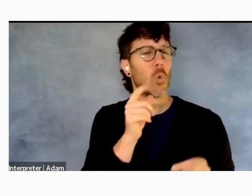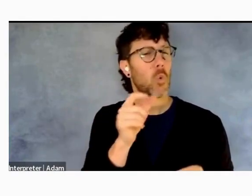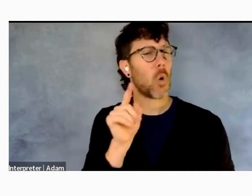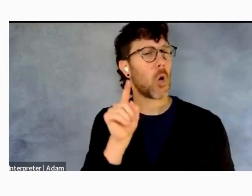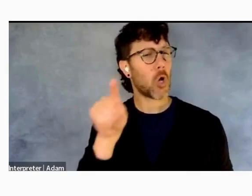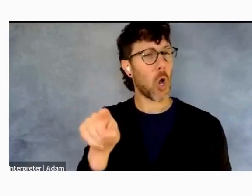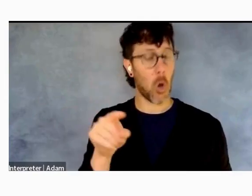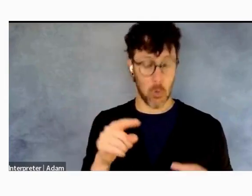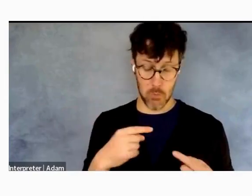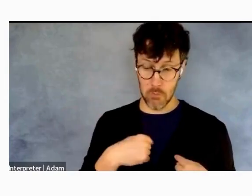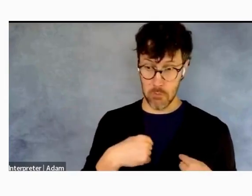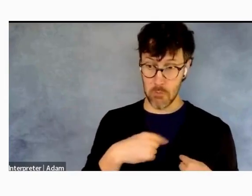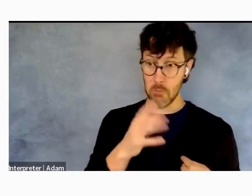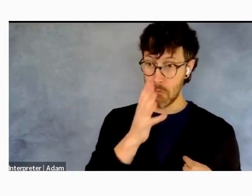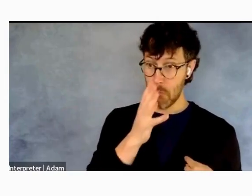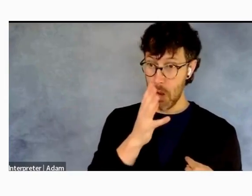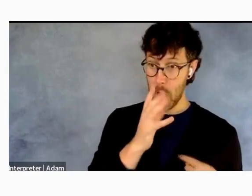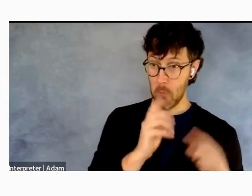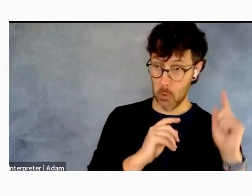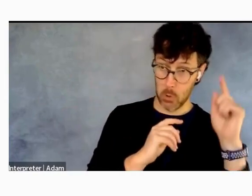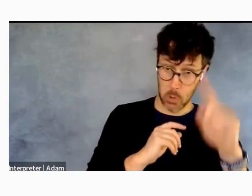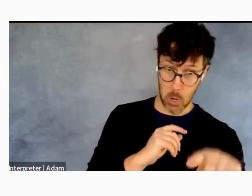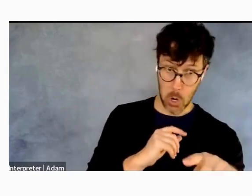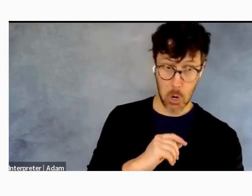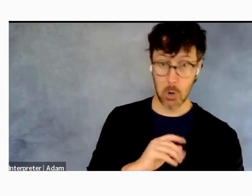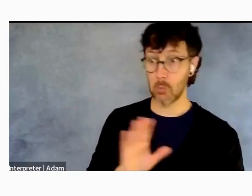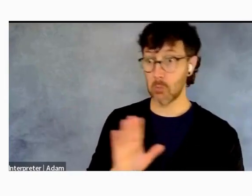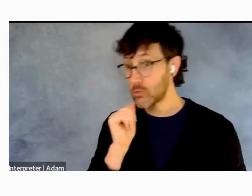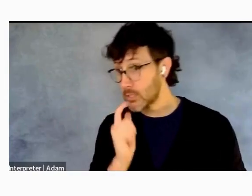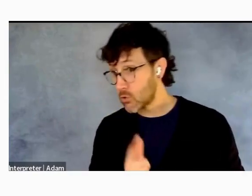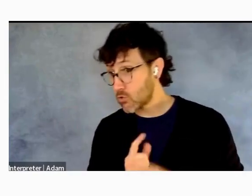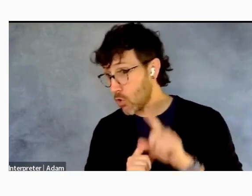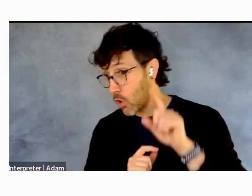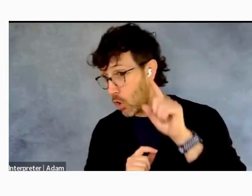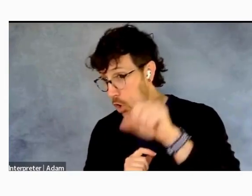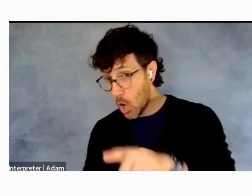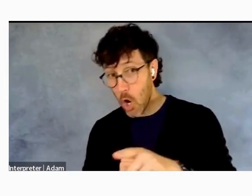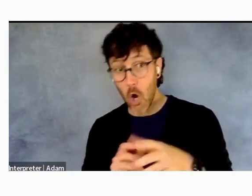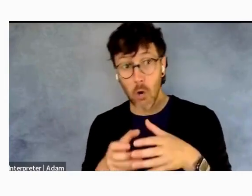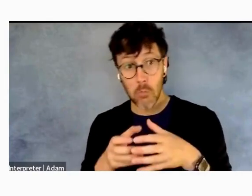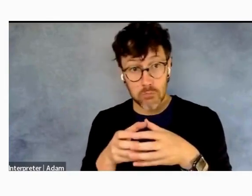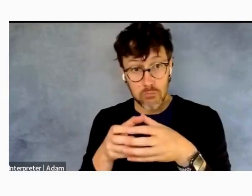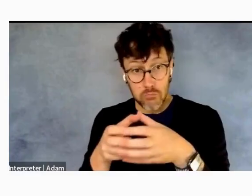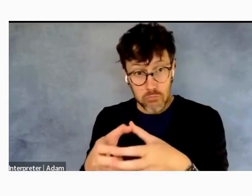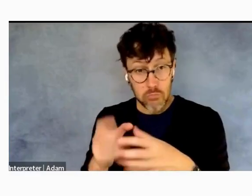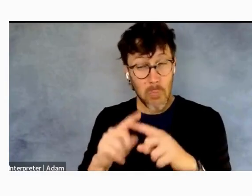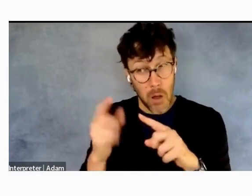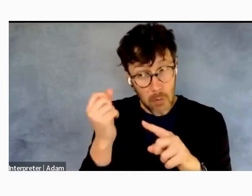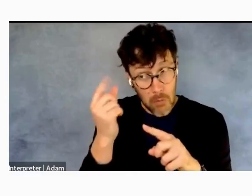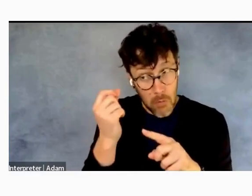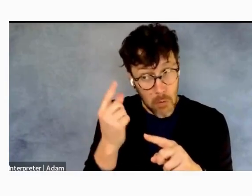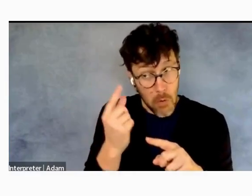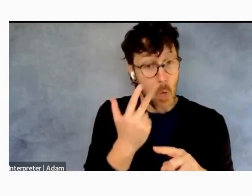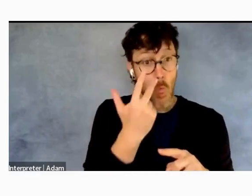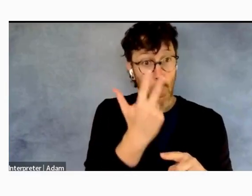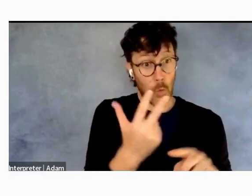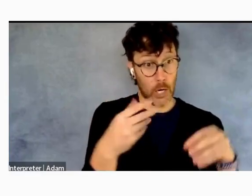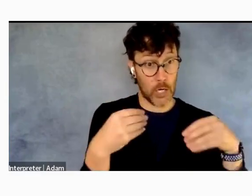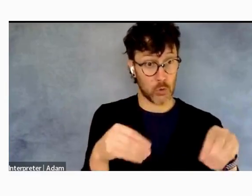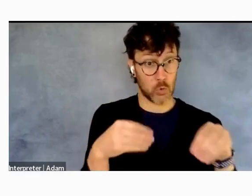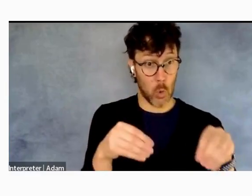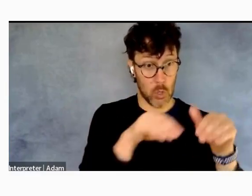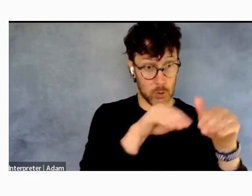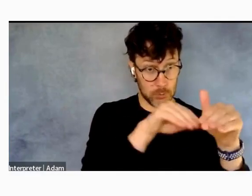going to go, their sister's going to go, but we're only going to 3 stores instead of the whole